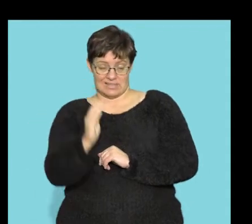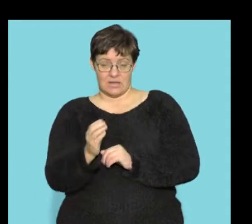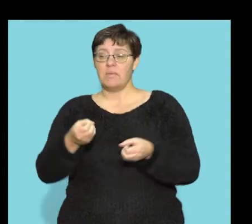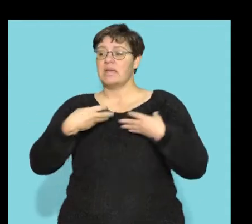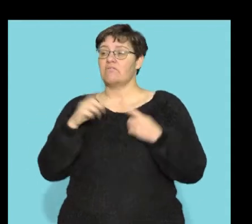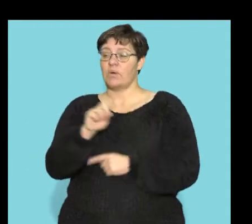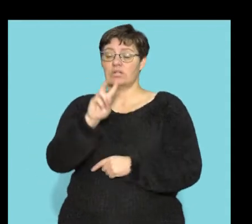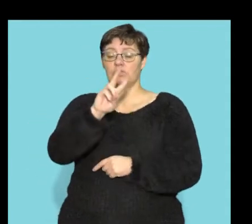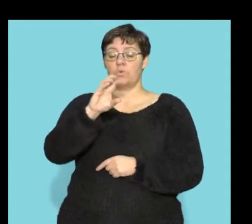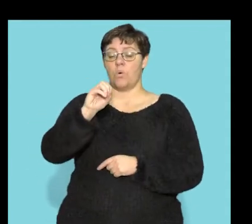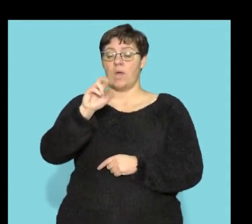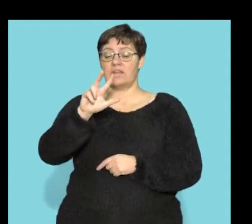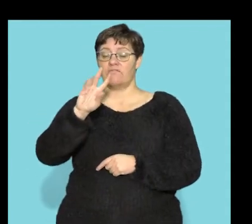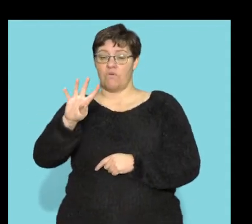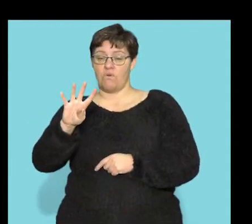me